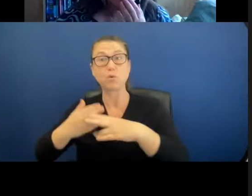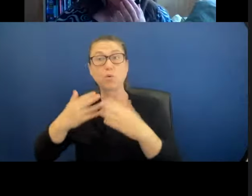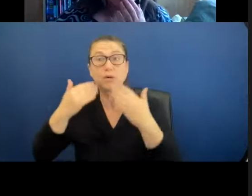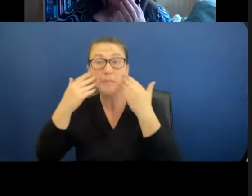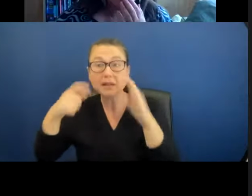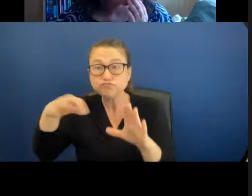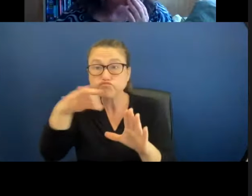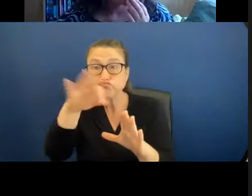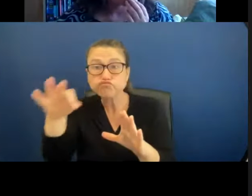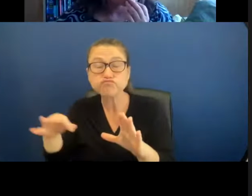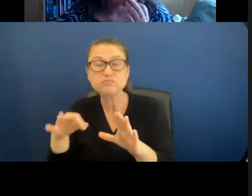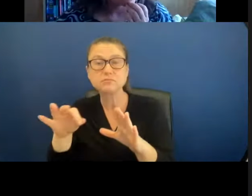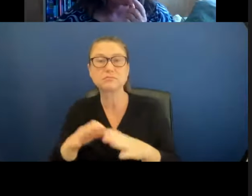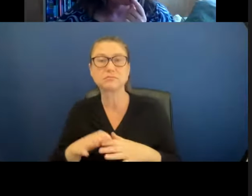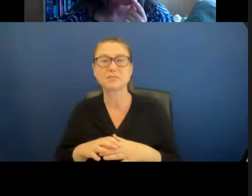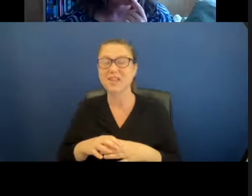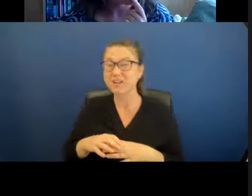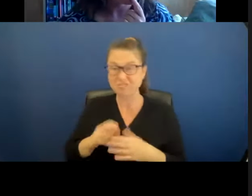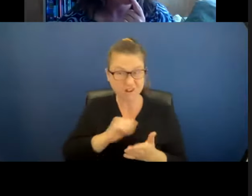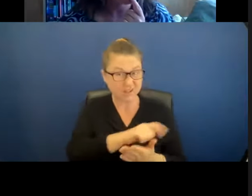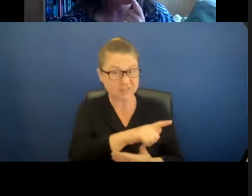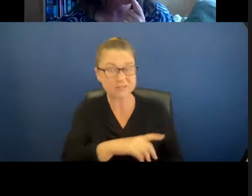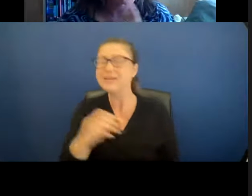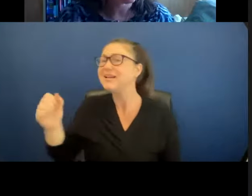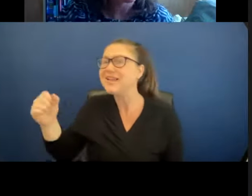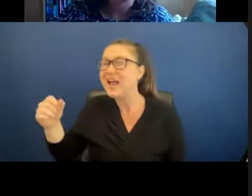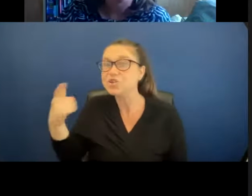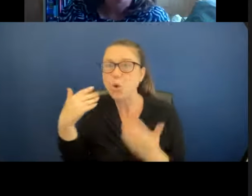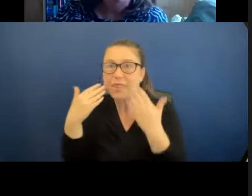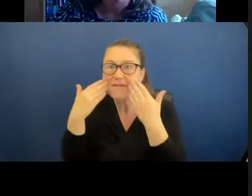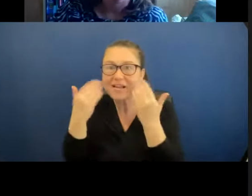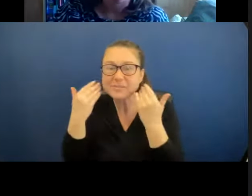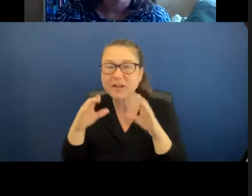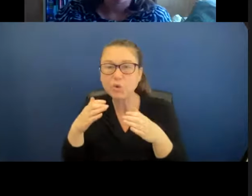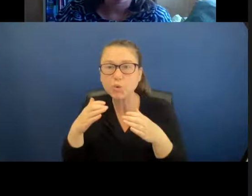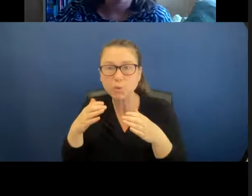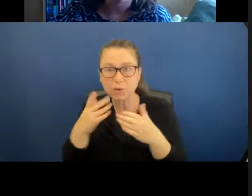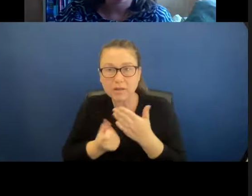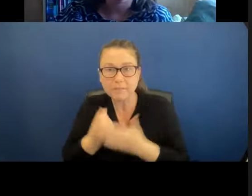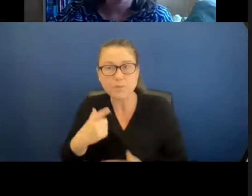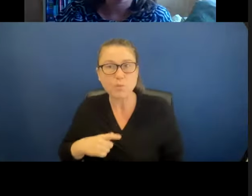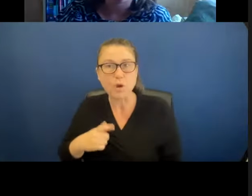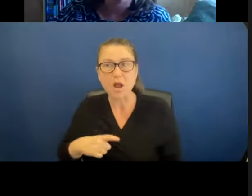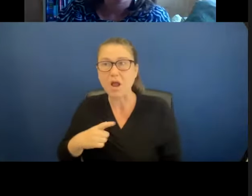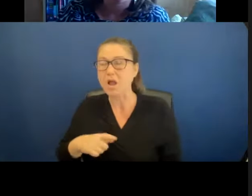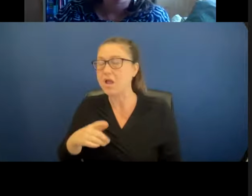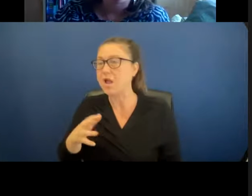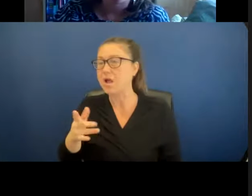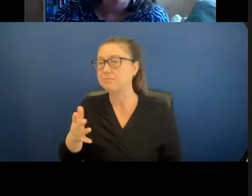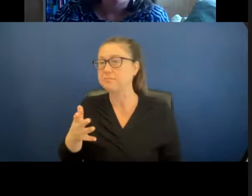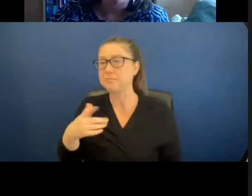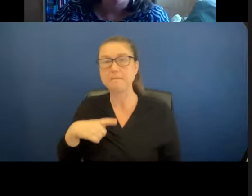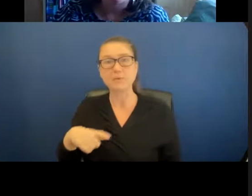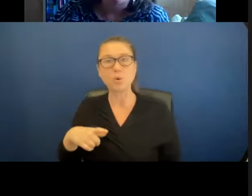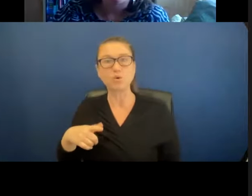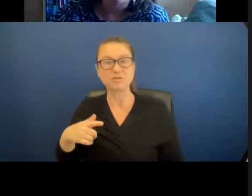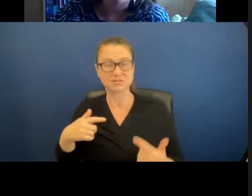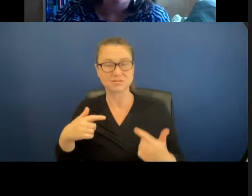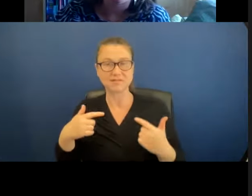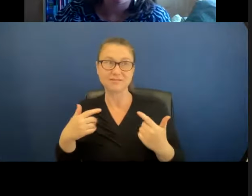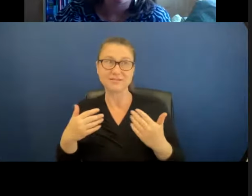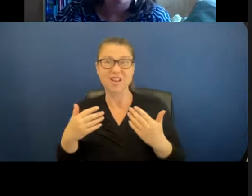yeah well and actually so the so the face painting crew happened because um because i'm in the